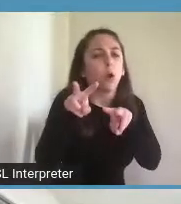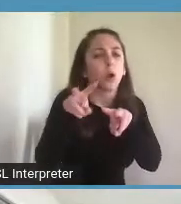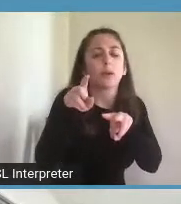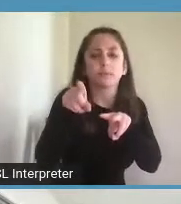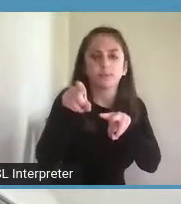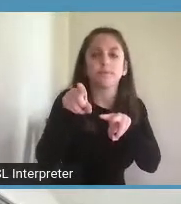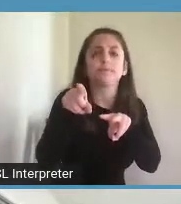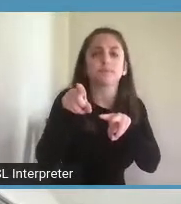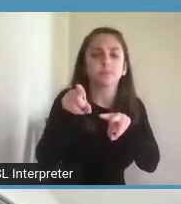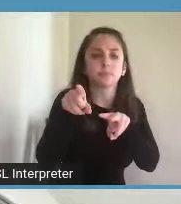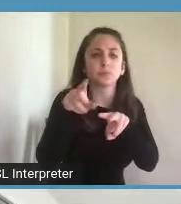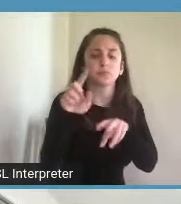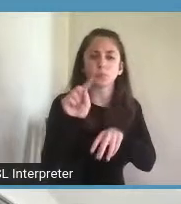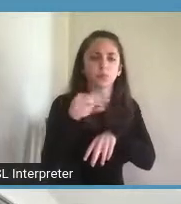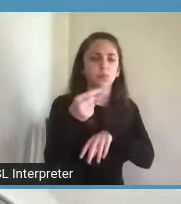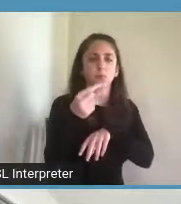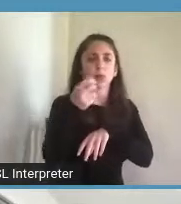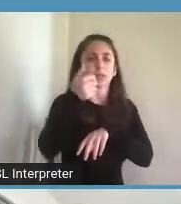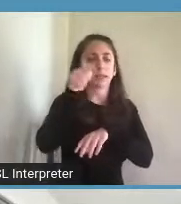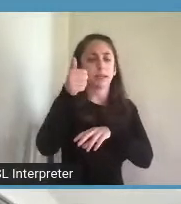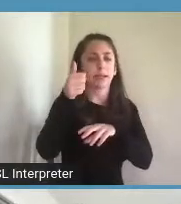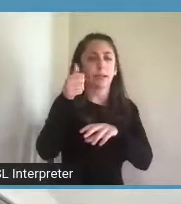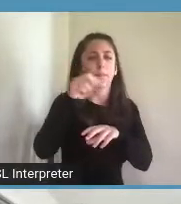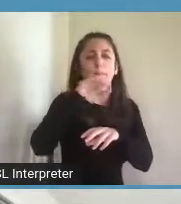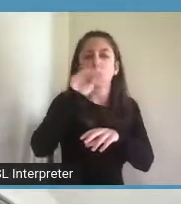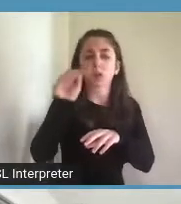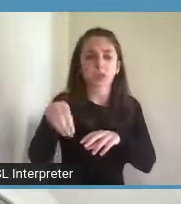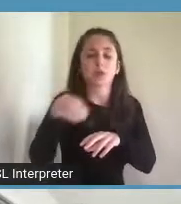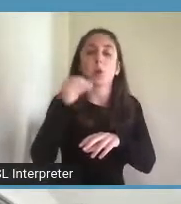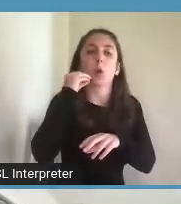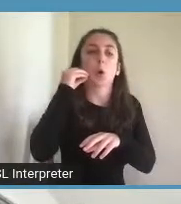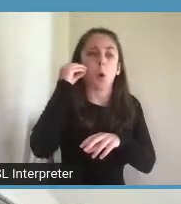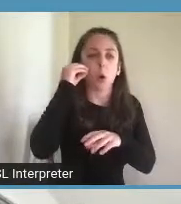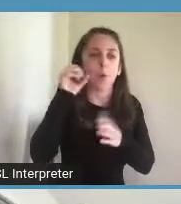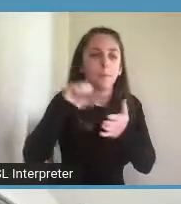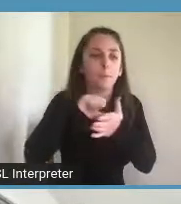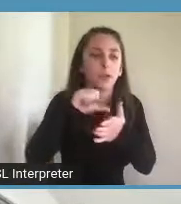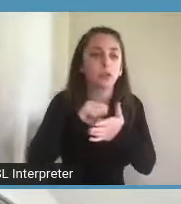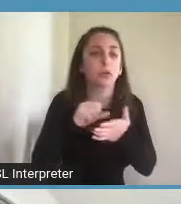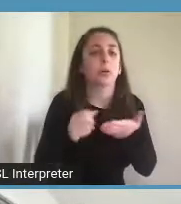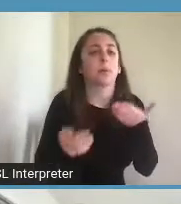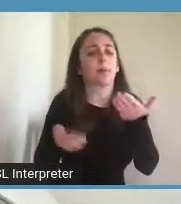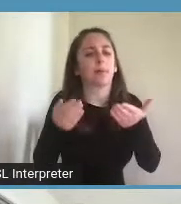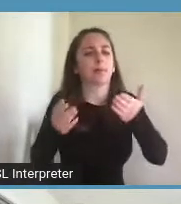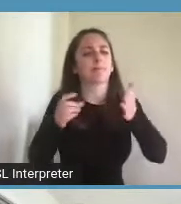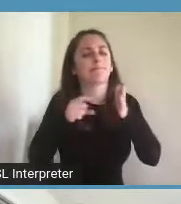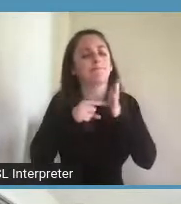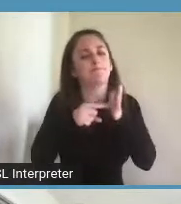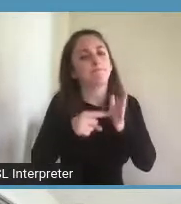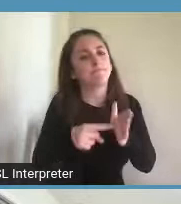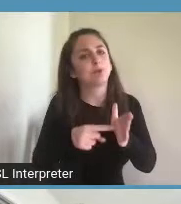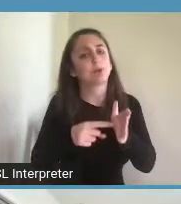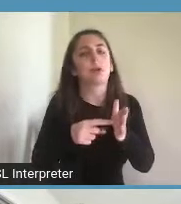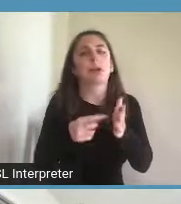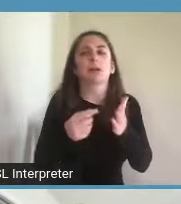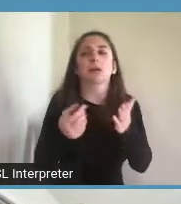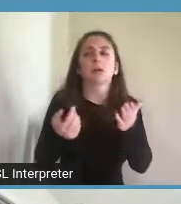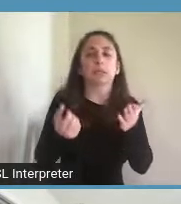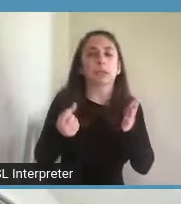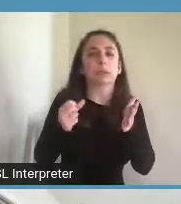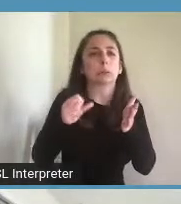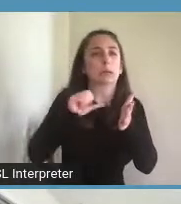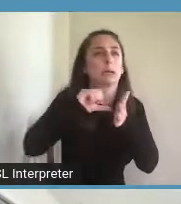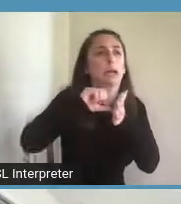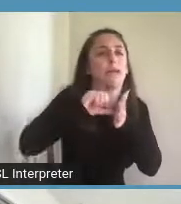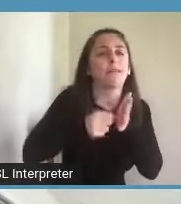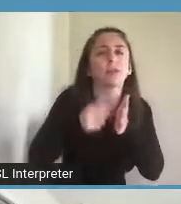on, only 10% is the homepage. So that might give you some indication of how much effort to spend on your homepage versus other